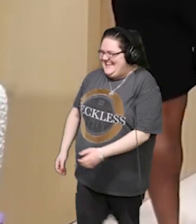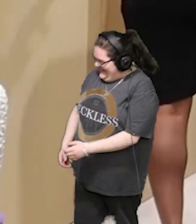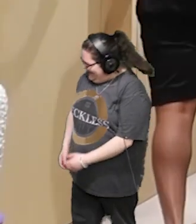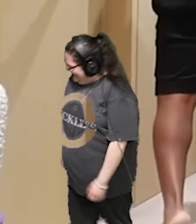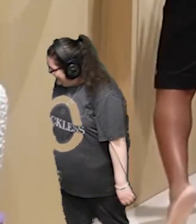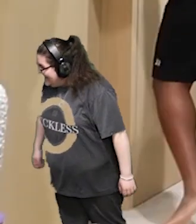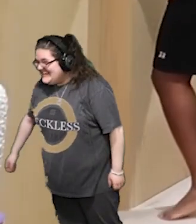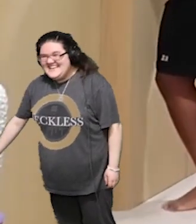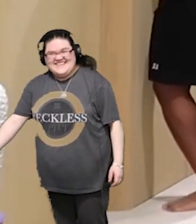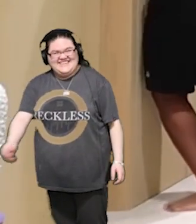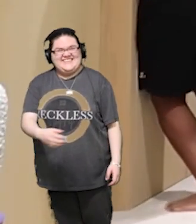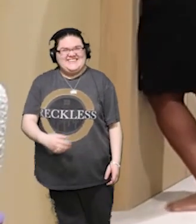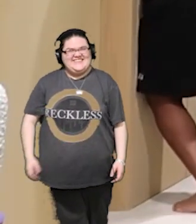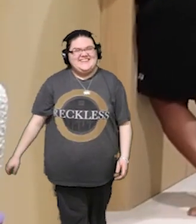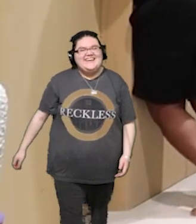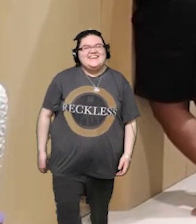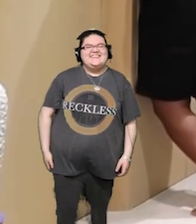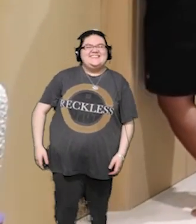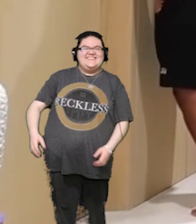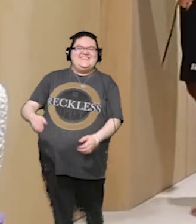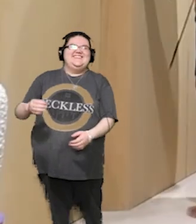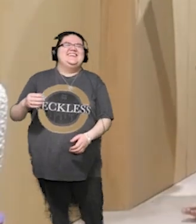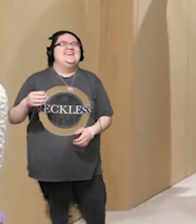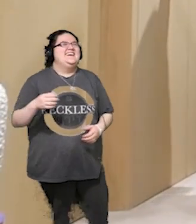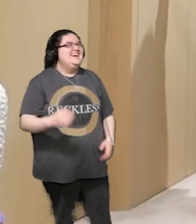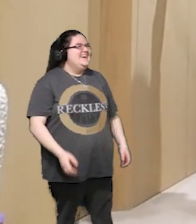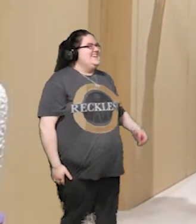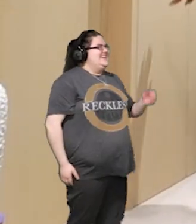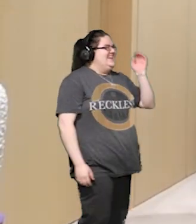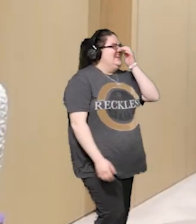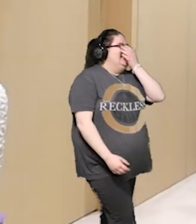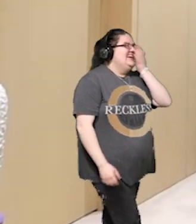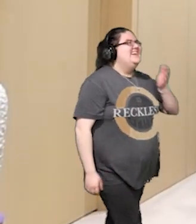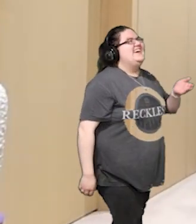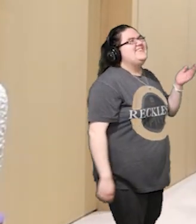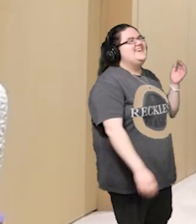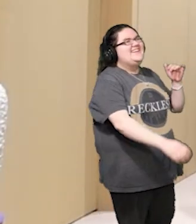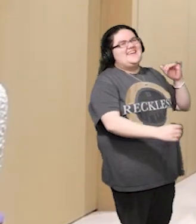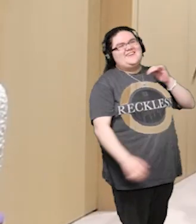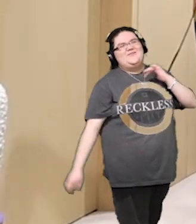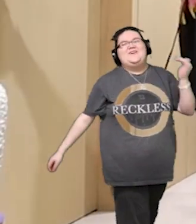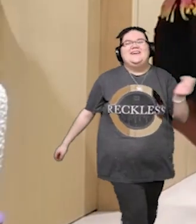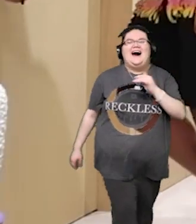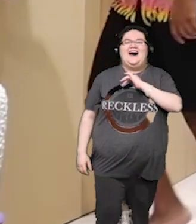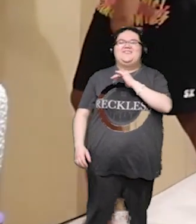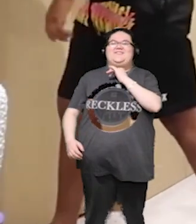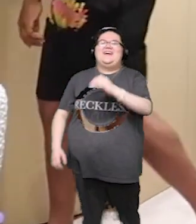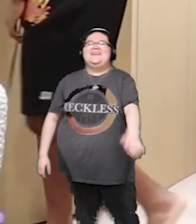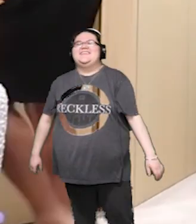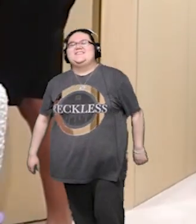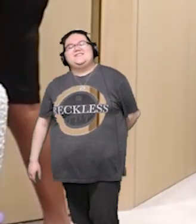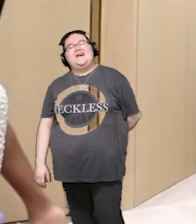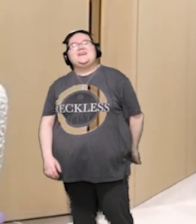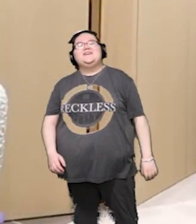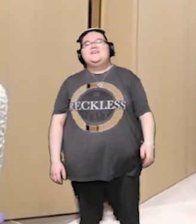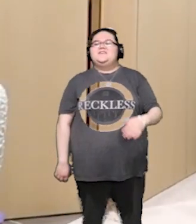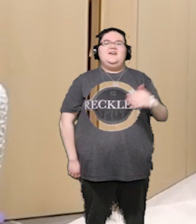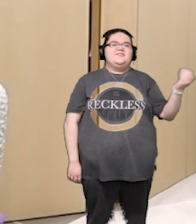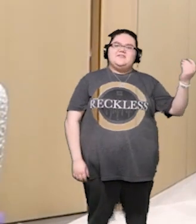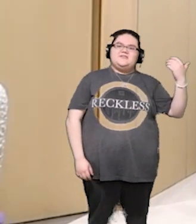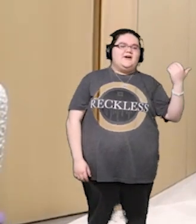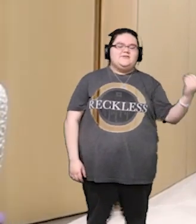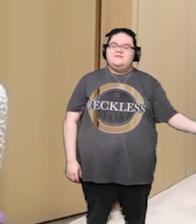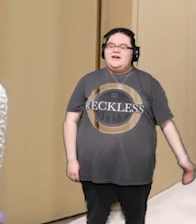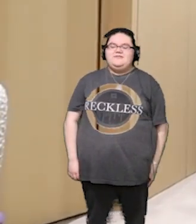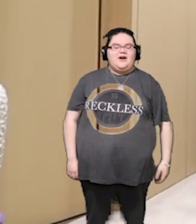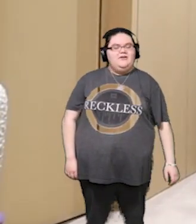No, bro. No, man. Oh, my gosh. Bro. They're like your one high friend that's just like, yo,